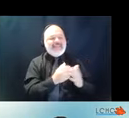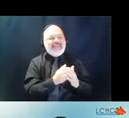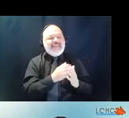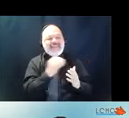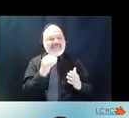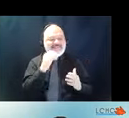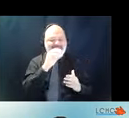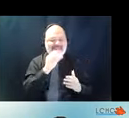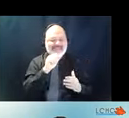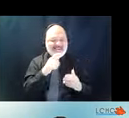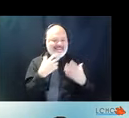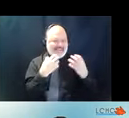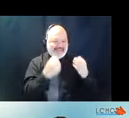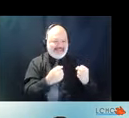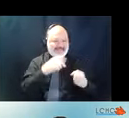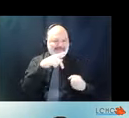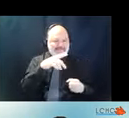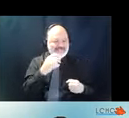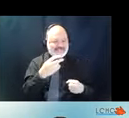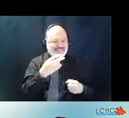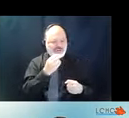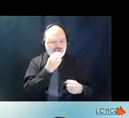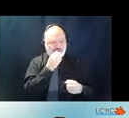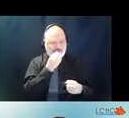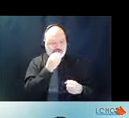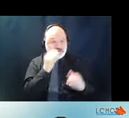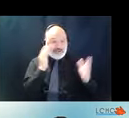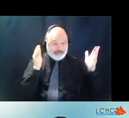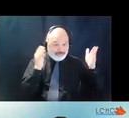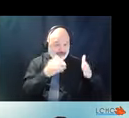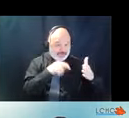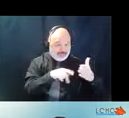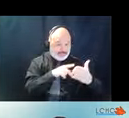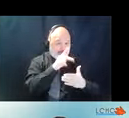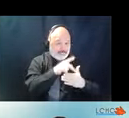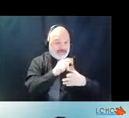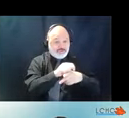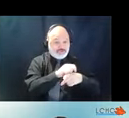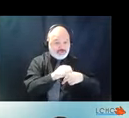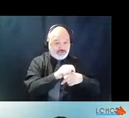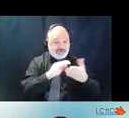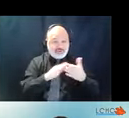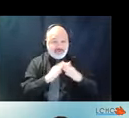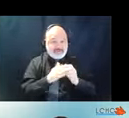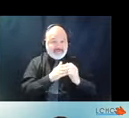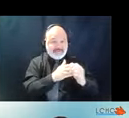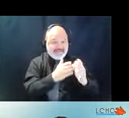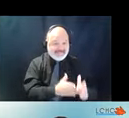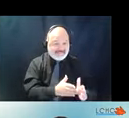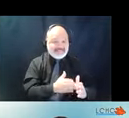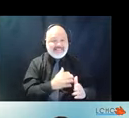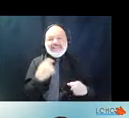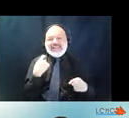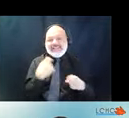and PHI's Center for Wellness and Nutrition. The focus of the program is to train community leaders. A lot of them are